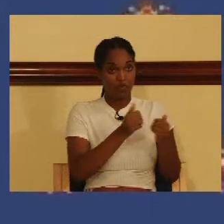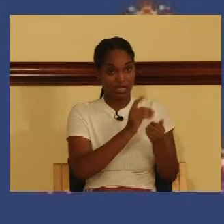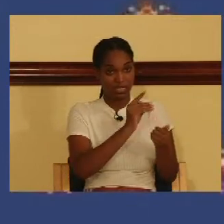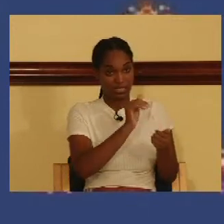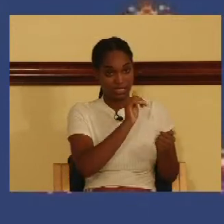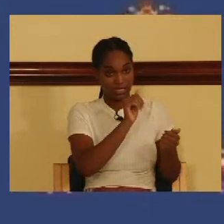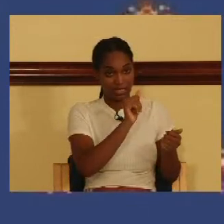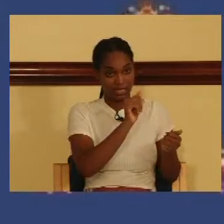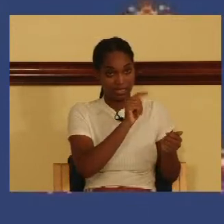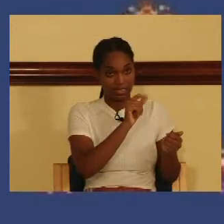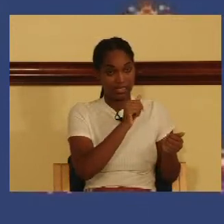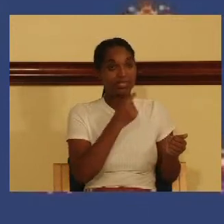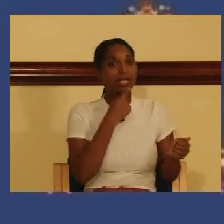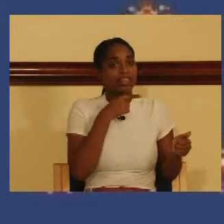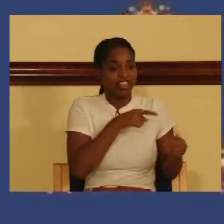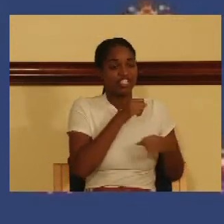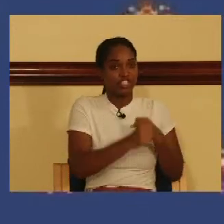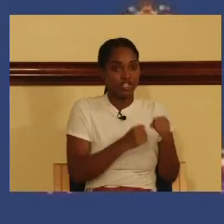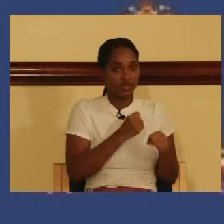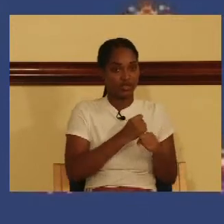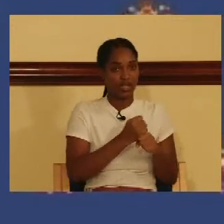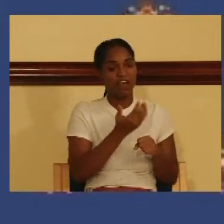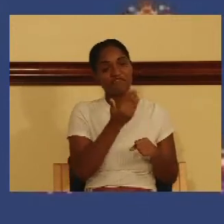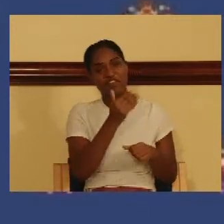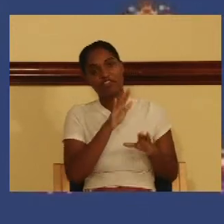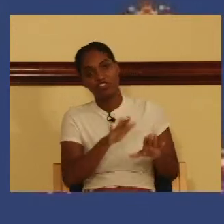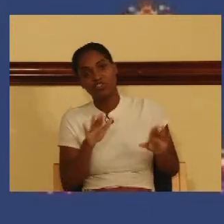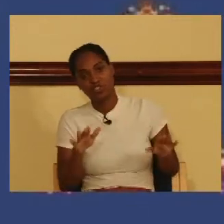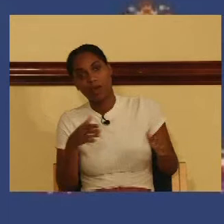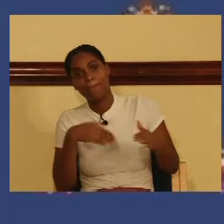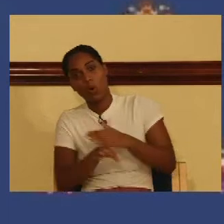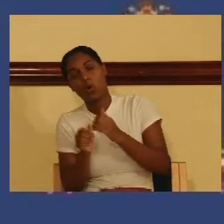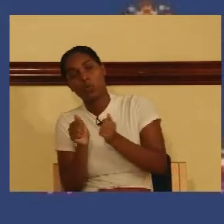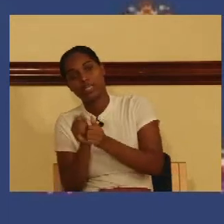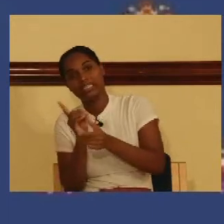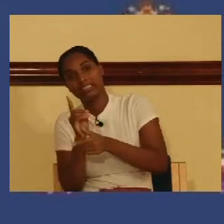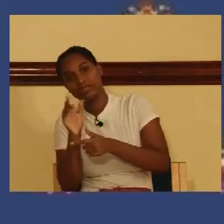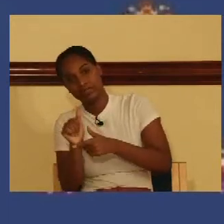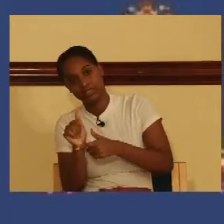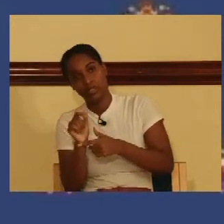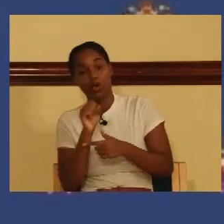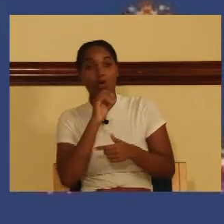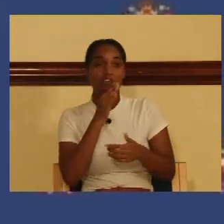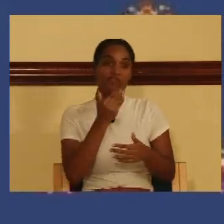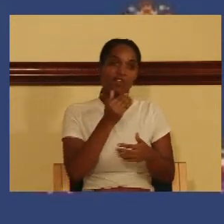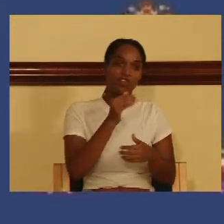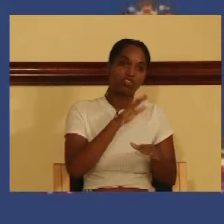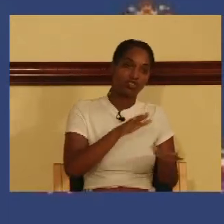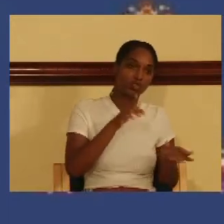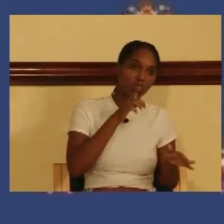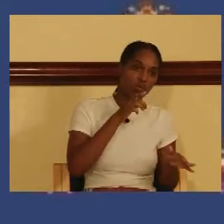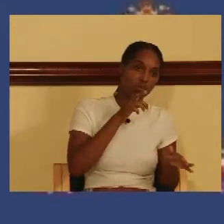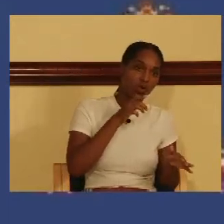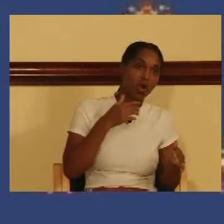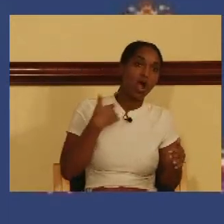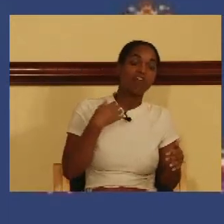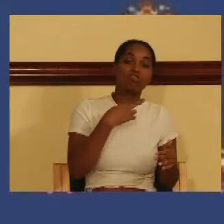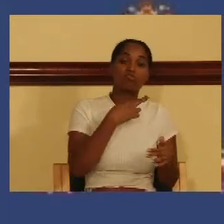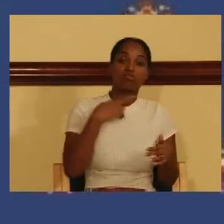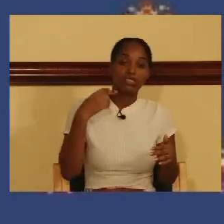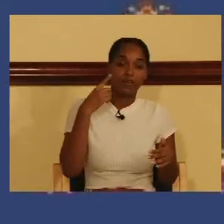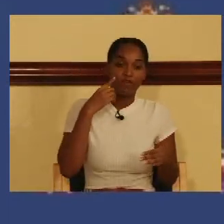okay, this year, 15 children were born with this particular disability, or 15 children who are at risk of a